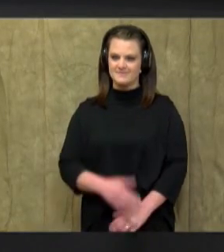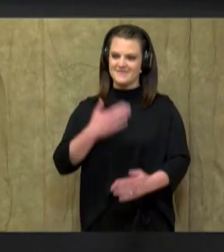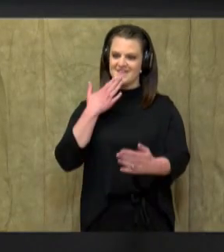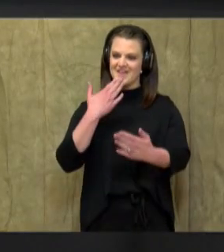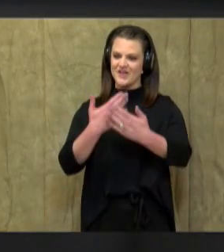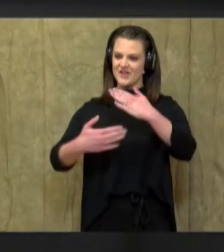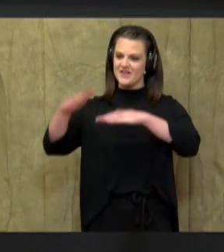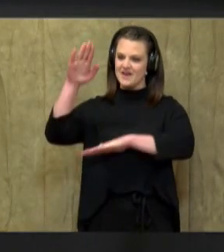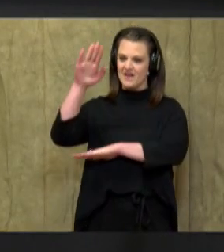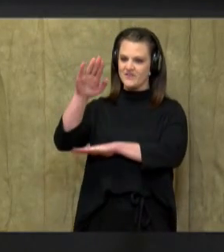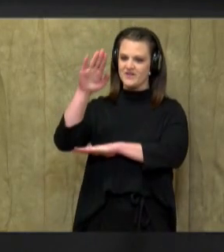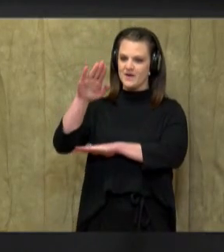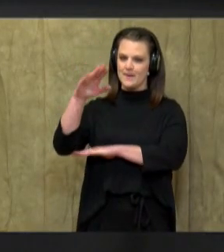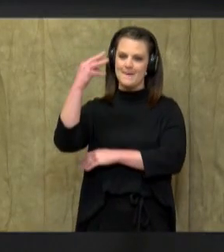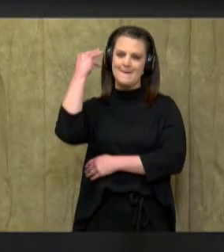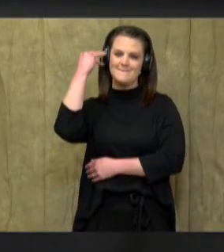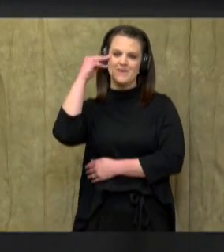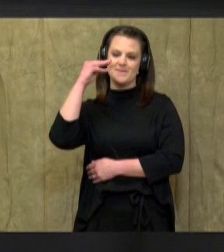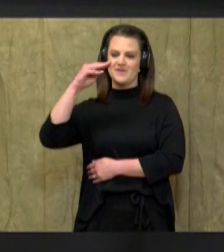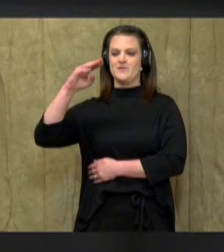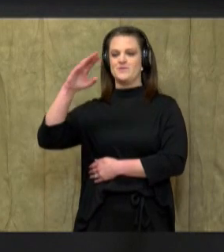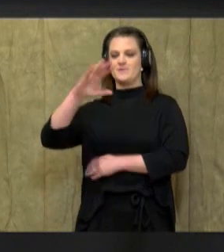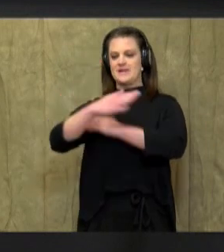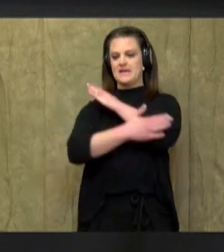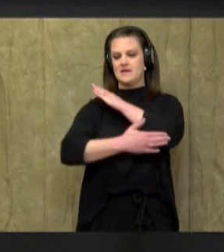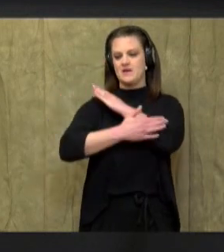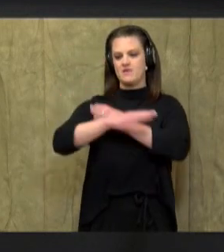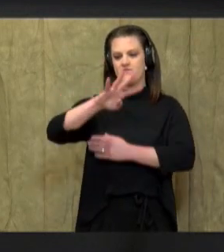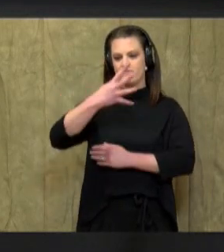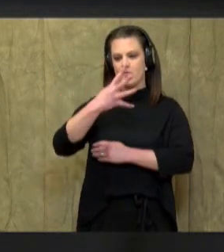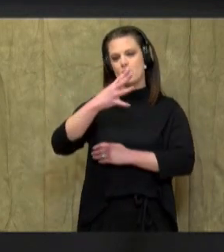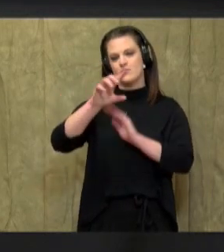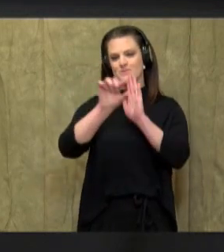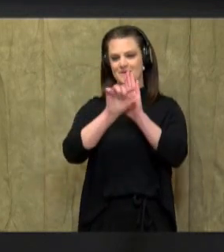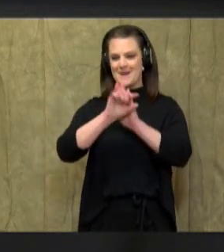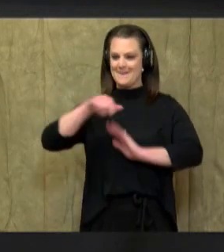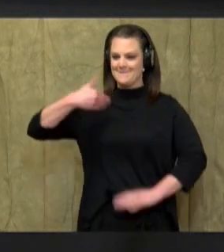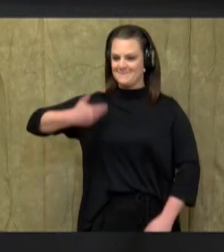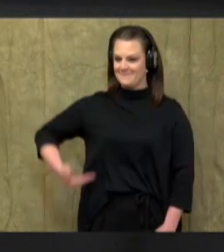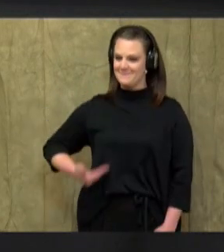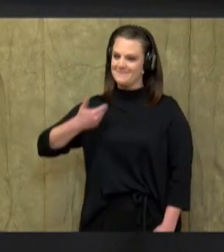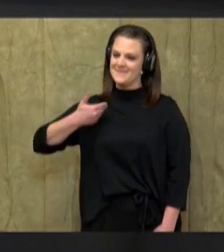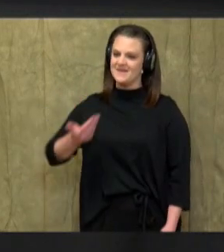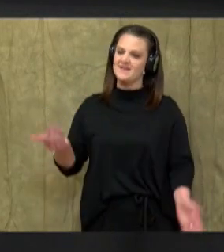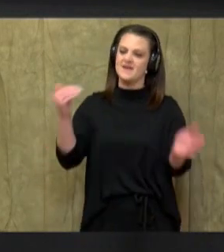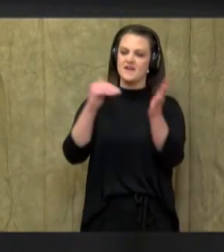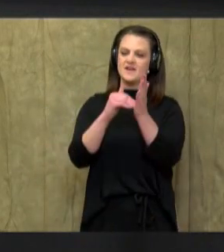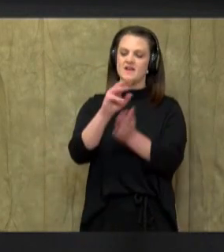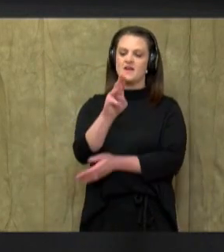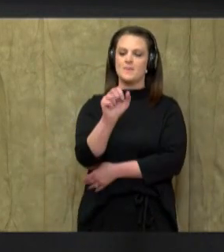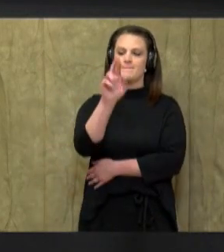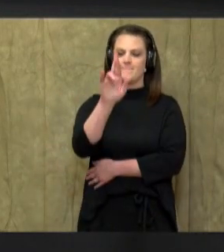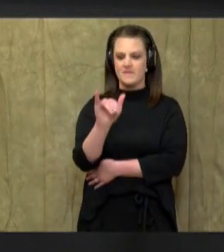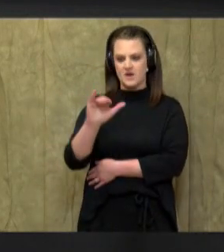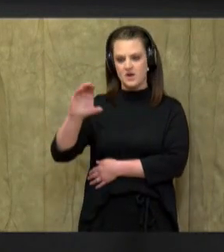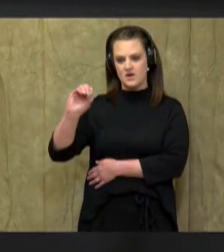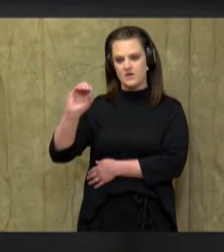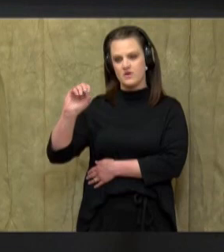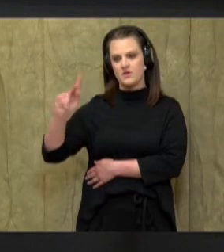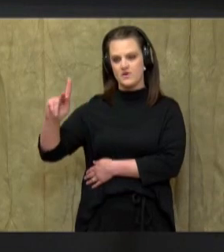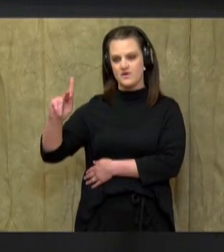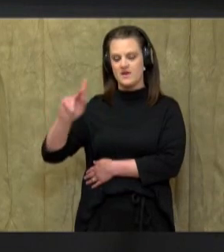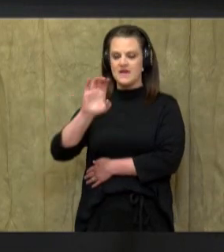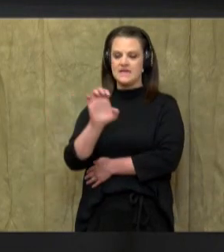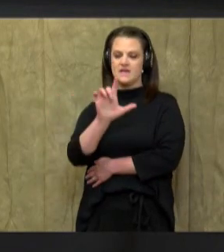Good afternoon, Mobile County fourth graders. It's me again, Mary Cook. I'm here to do an ELA reading lesson with you